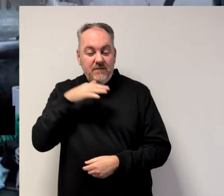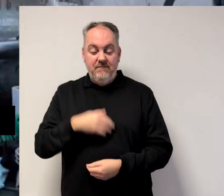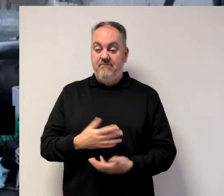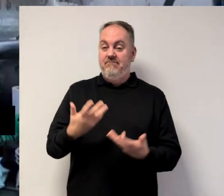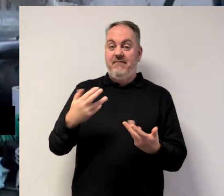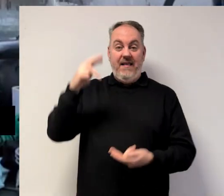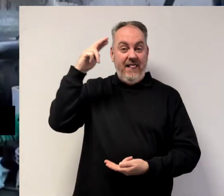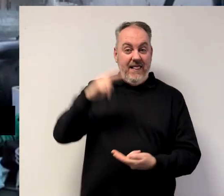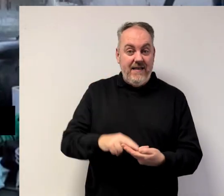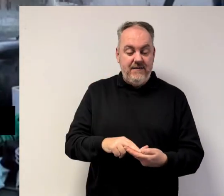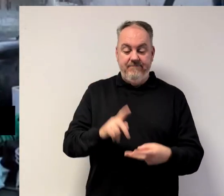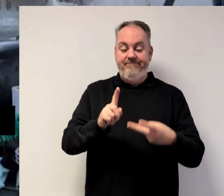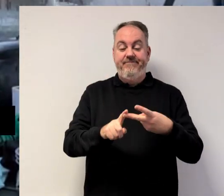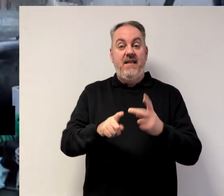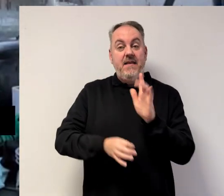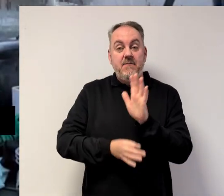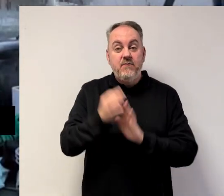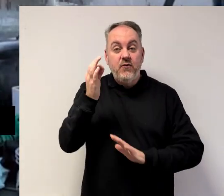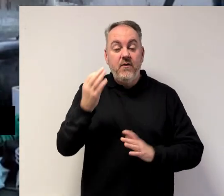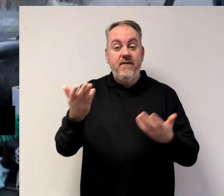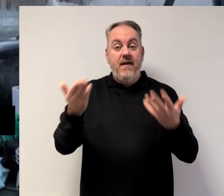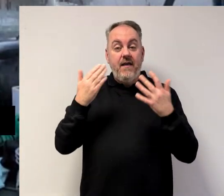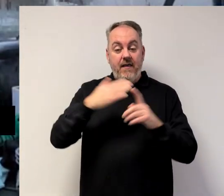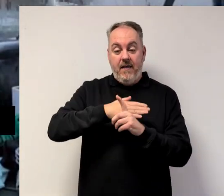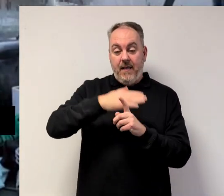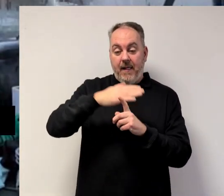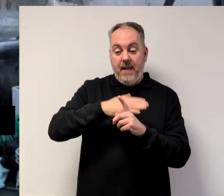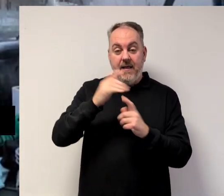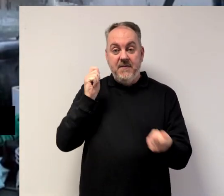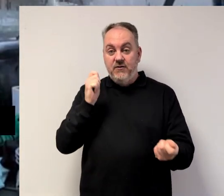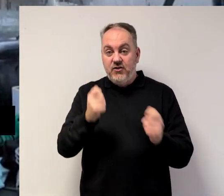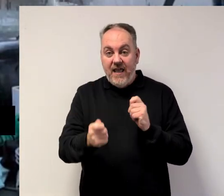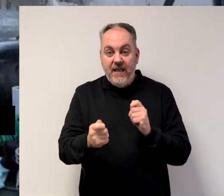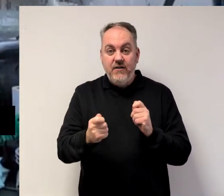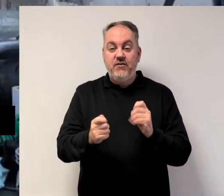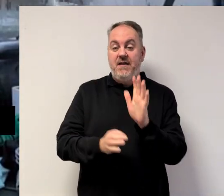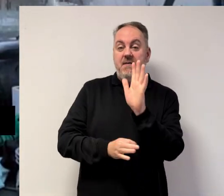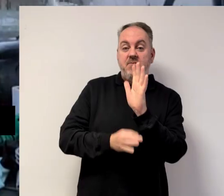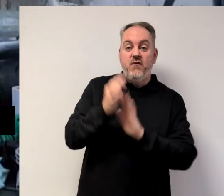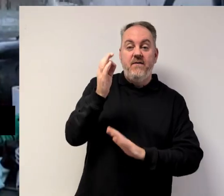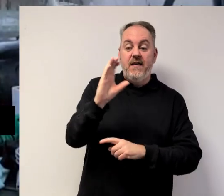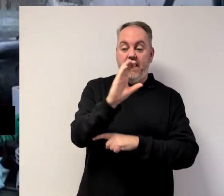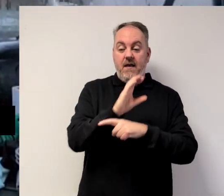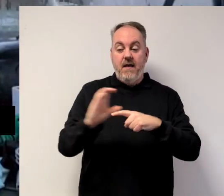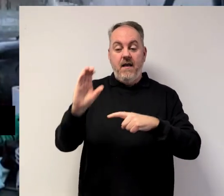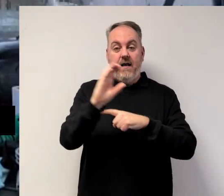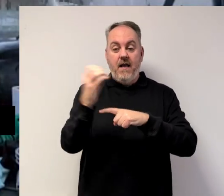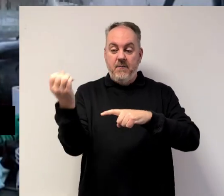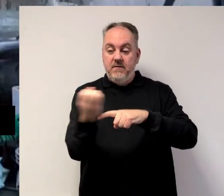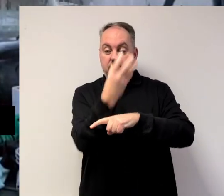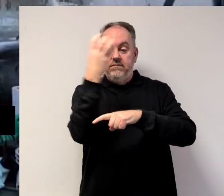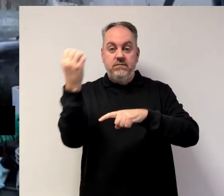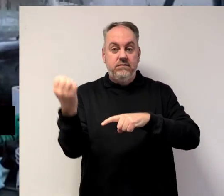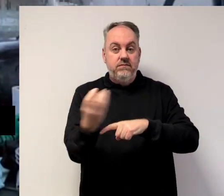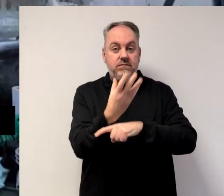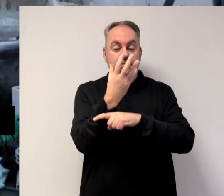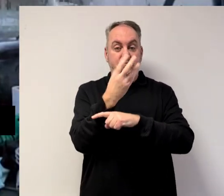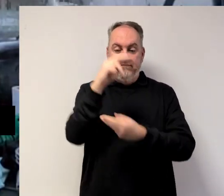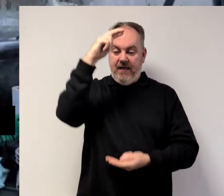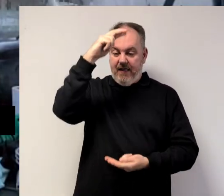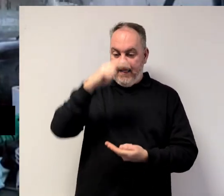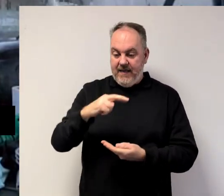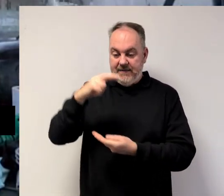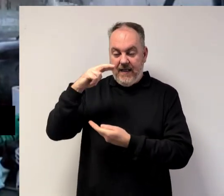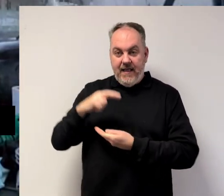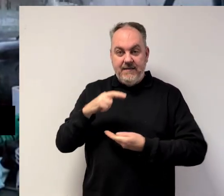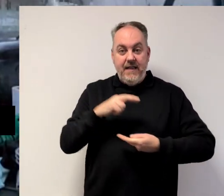change, the oxygen and the carbon dioxide exchange. There's the cost